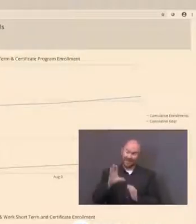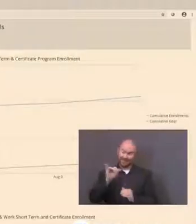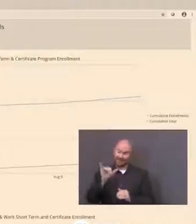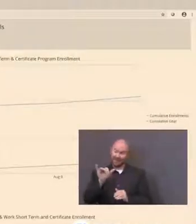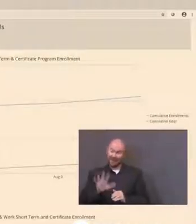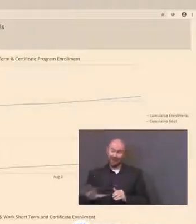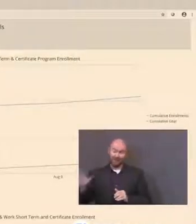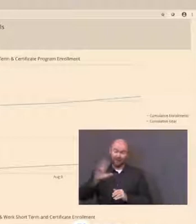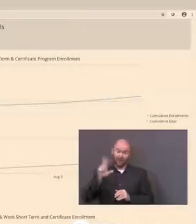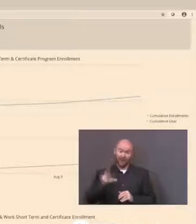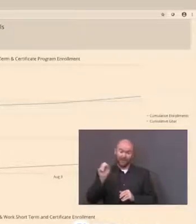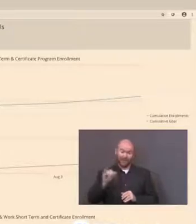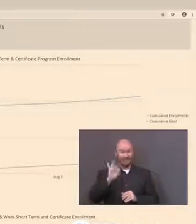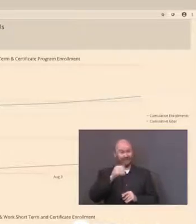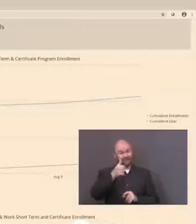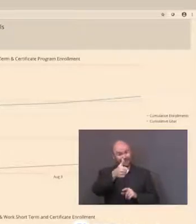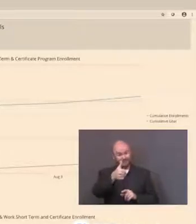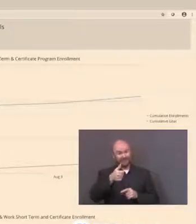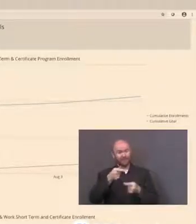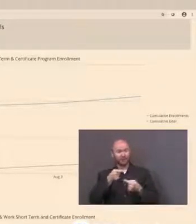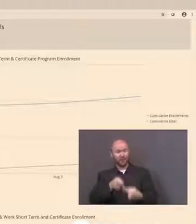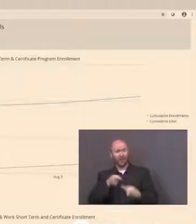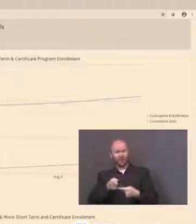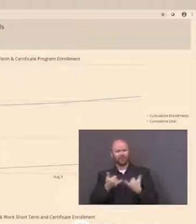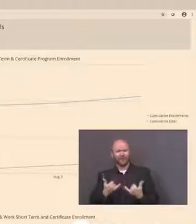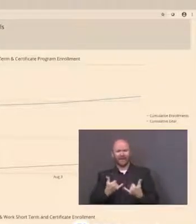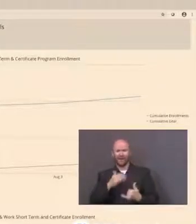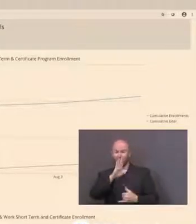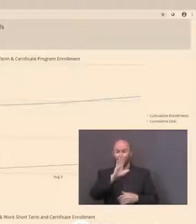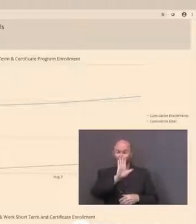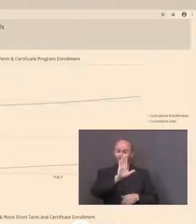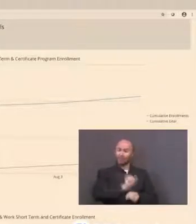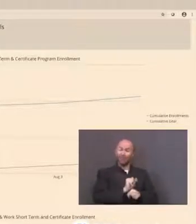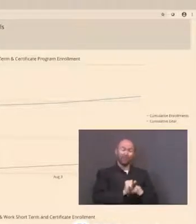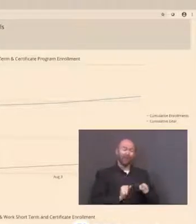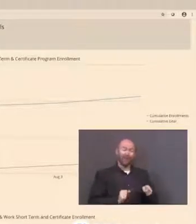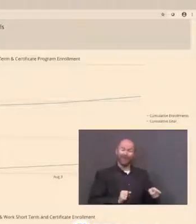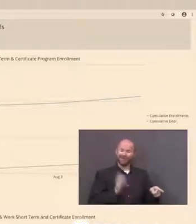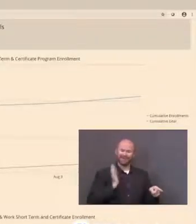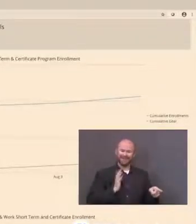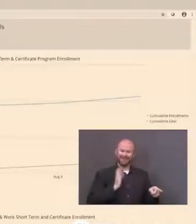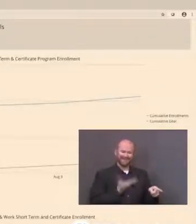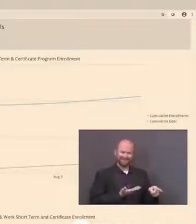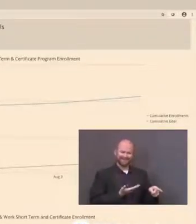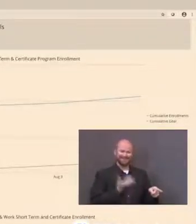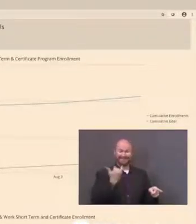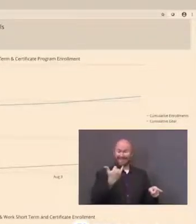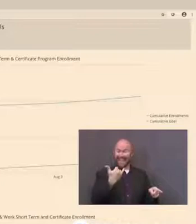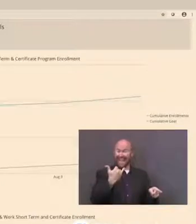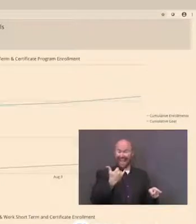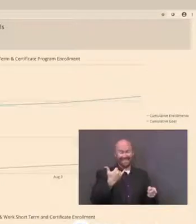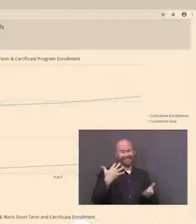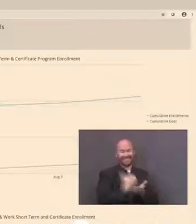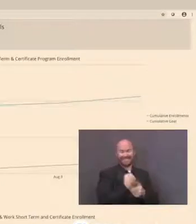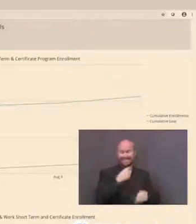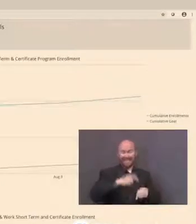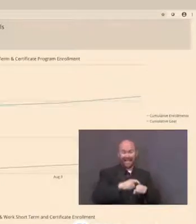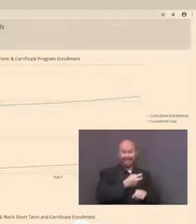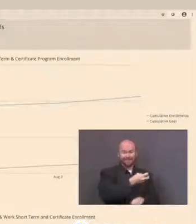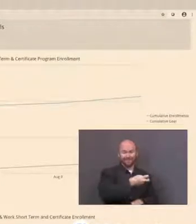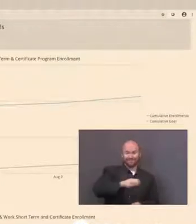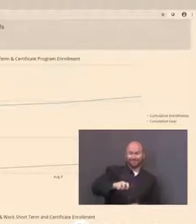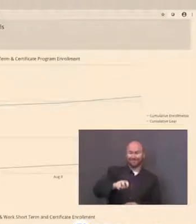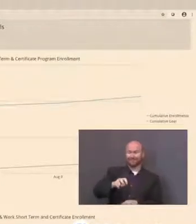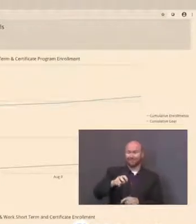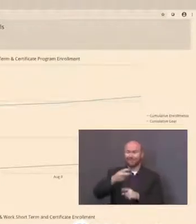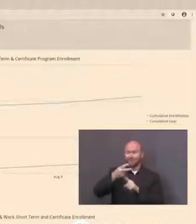country. And if you're one of those people that is struggling right now with your employment, there's never been a better time to go back. Sometimes in just a matter of